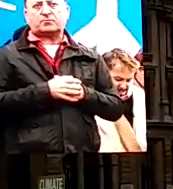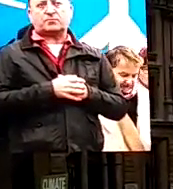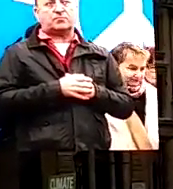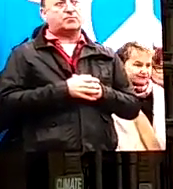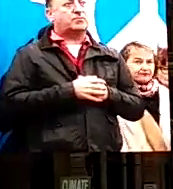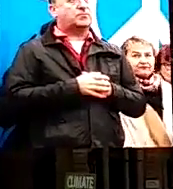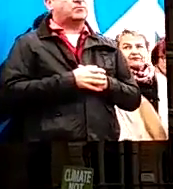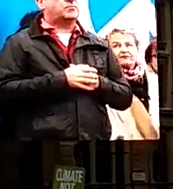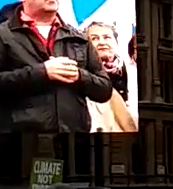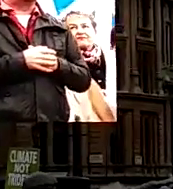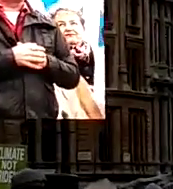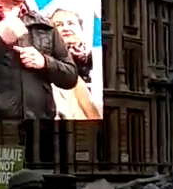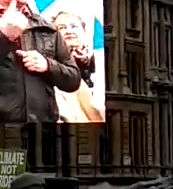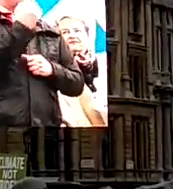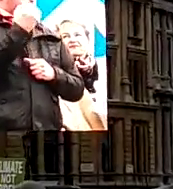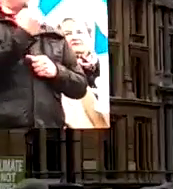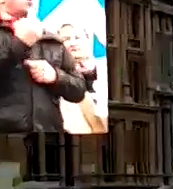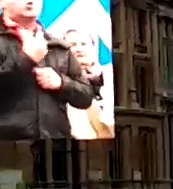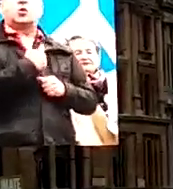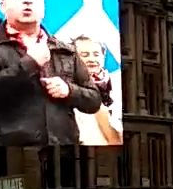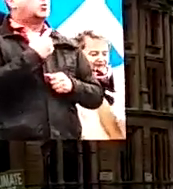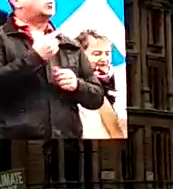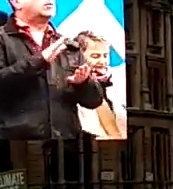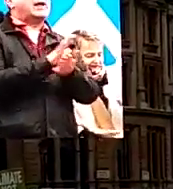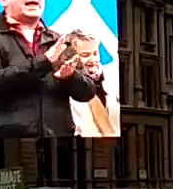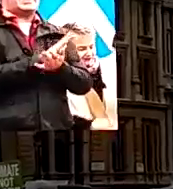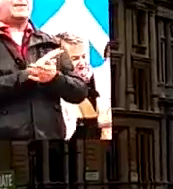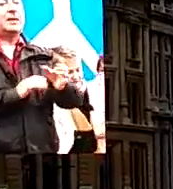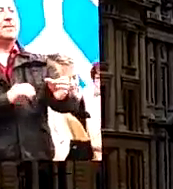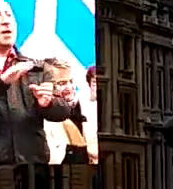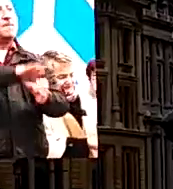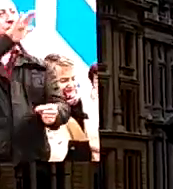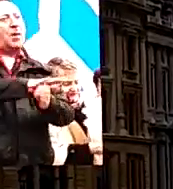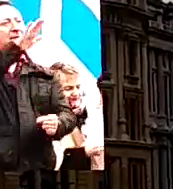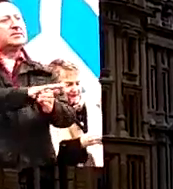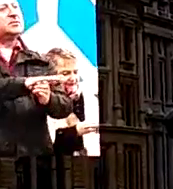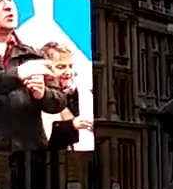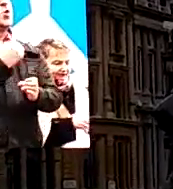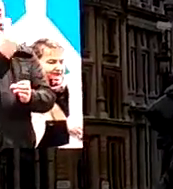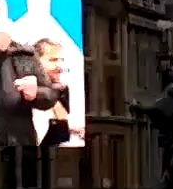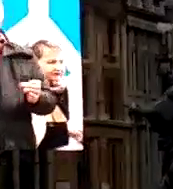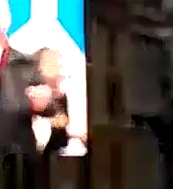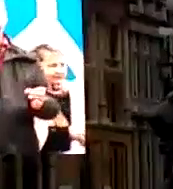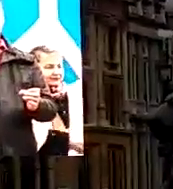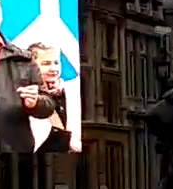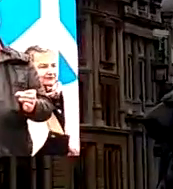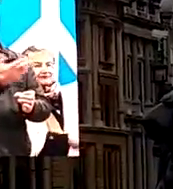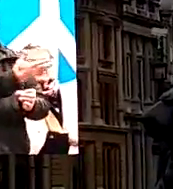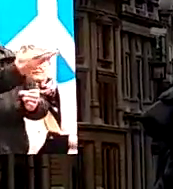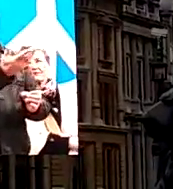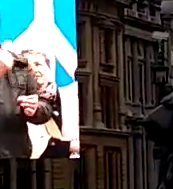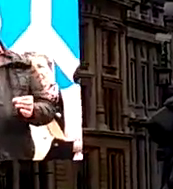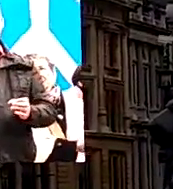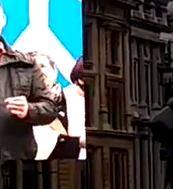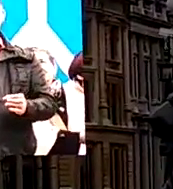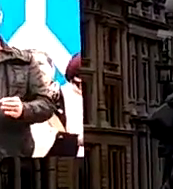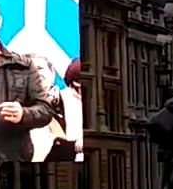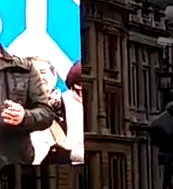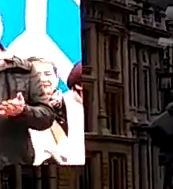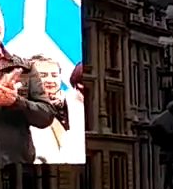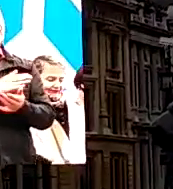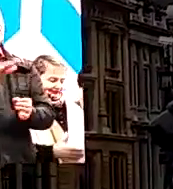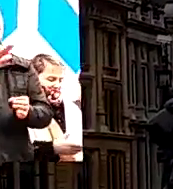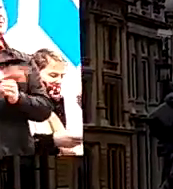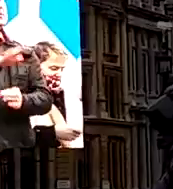Who would press that button? Who would actually press that button? Press that button to